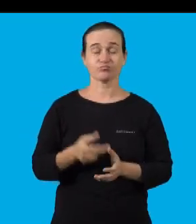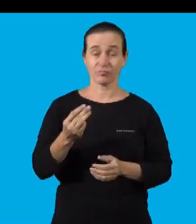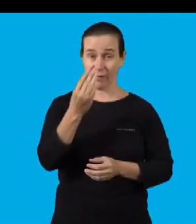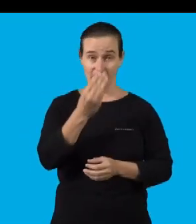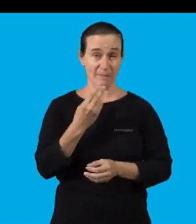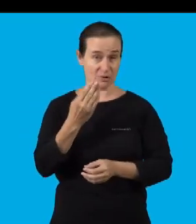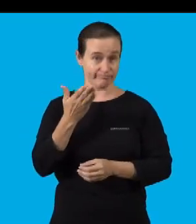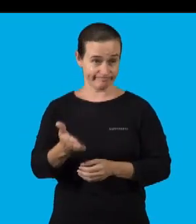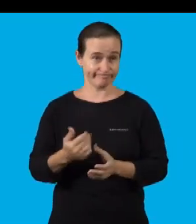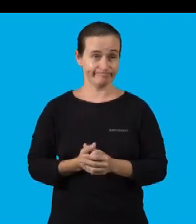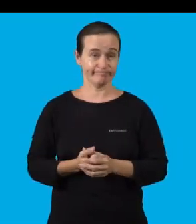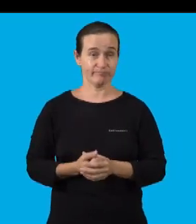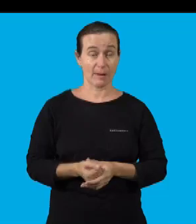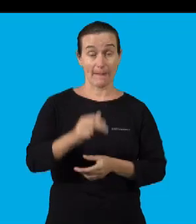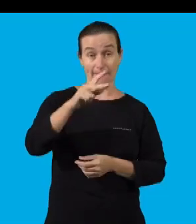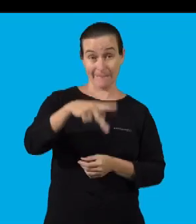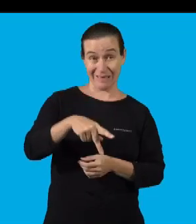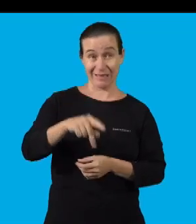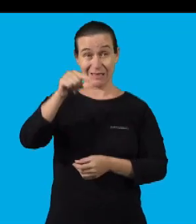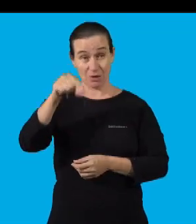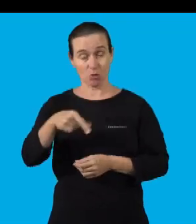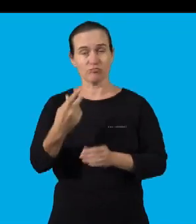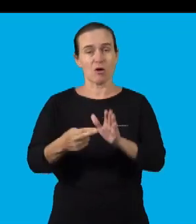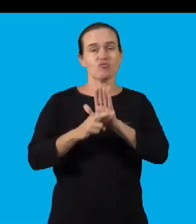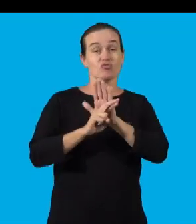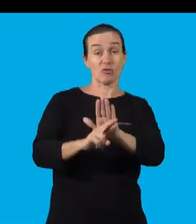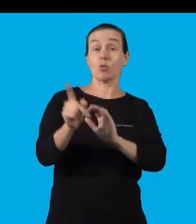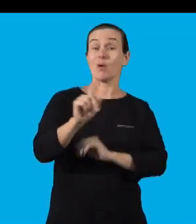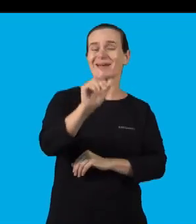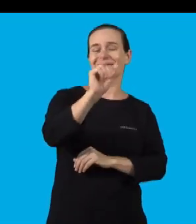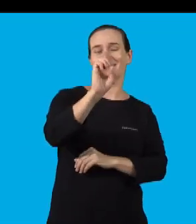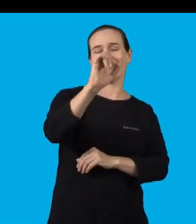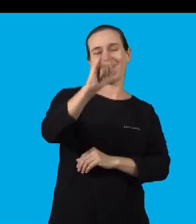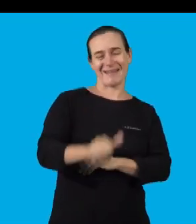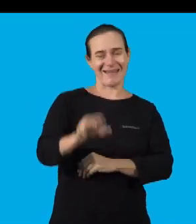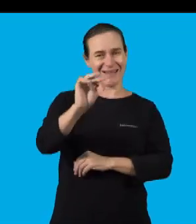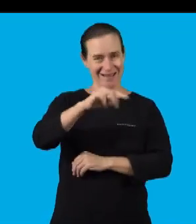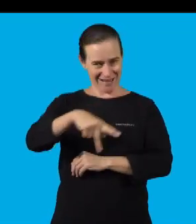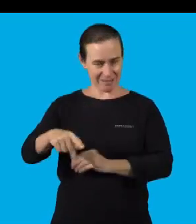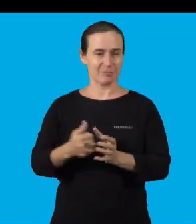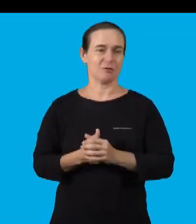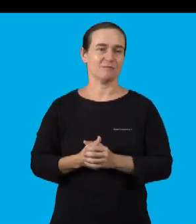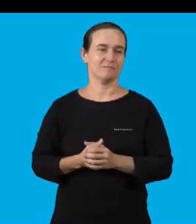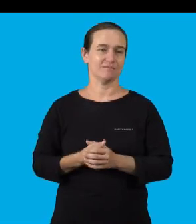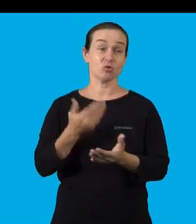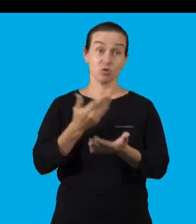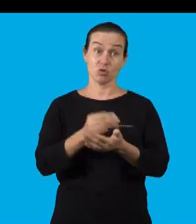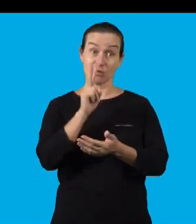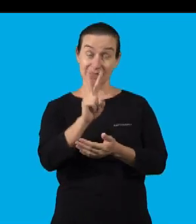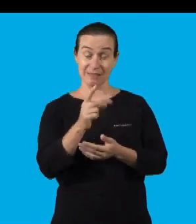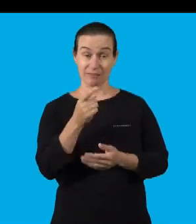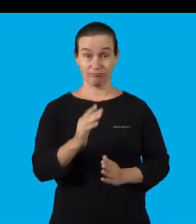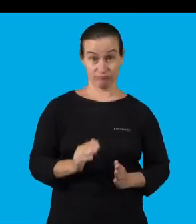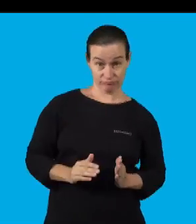we know that P and Q are the ones that represent our asymptotes. So automatically we can see that the